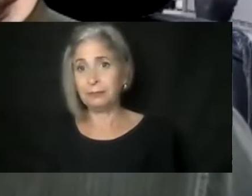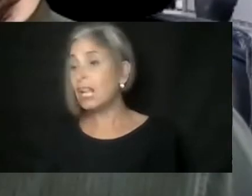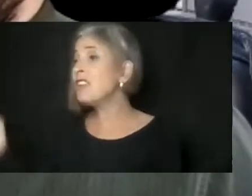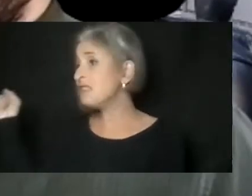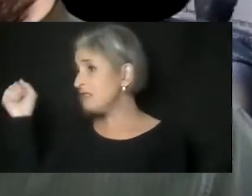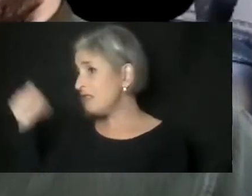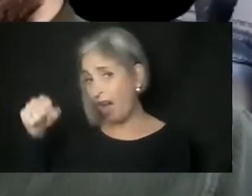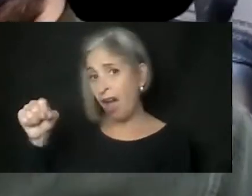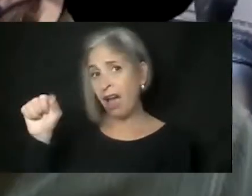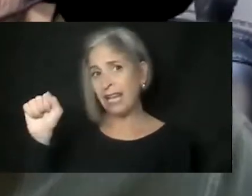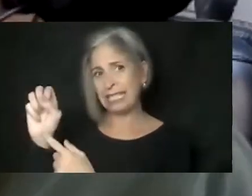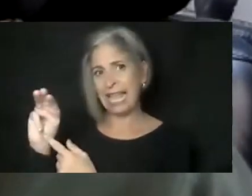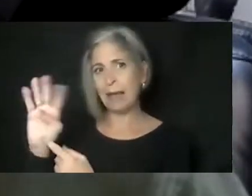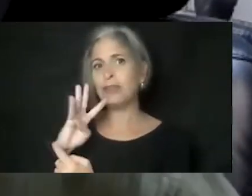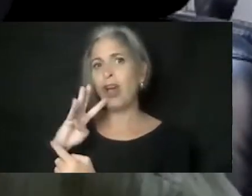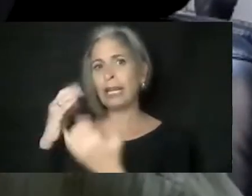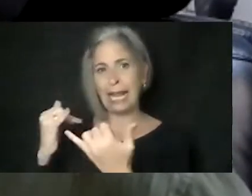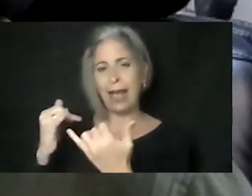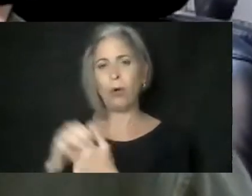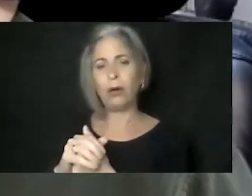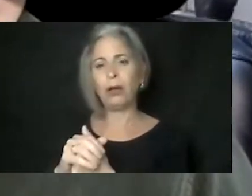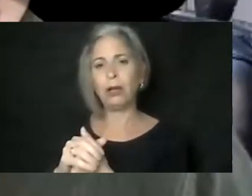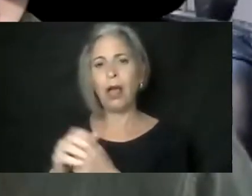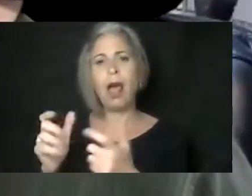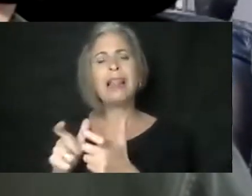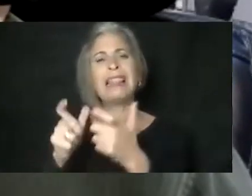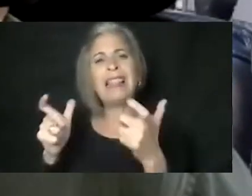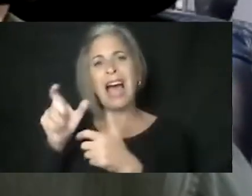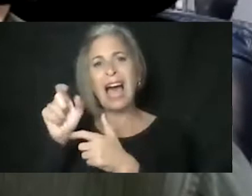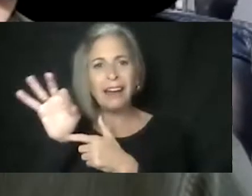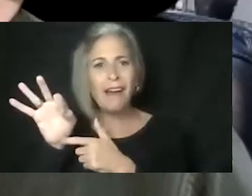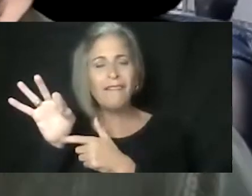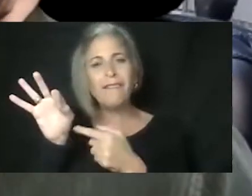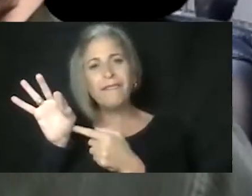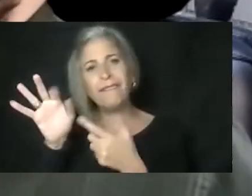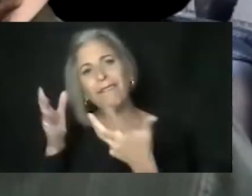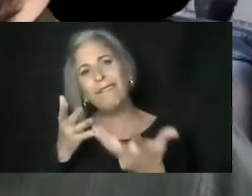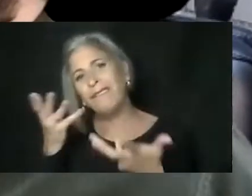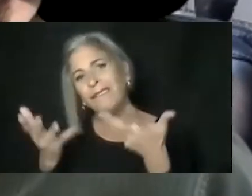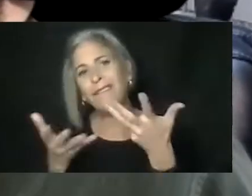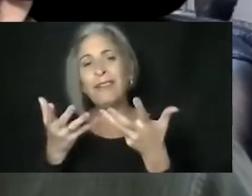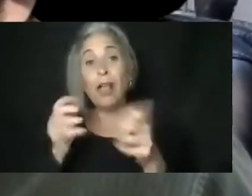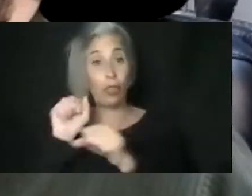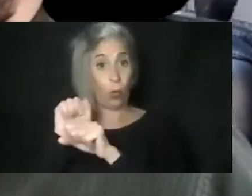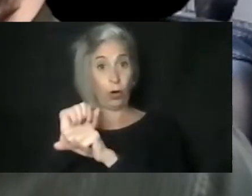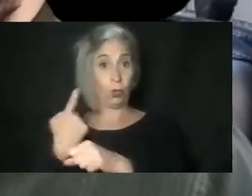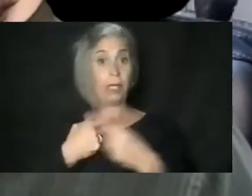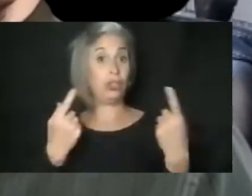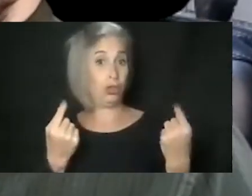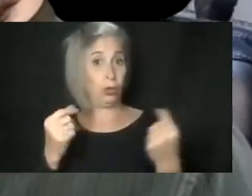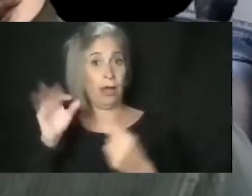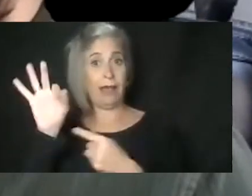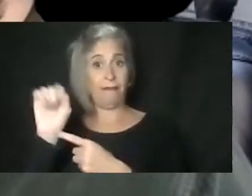Yeah. So, I mean, a lot of the work at Fable